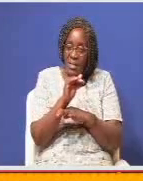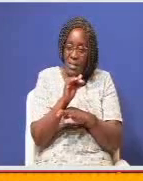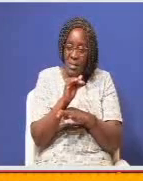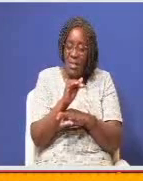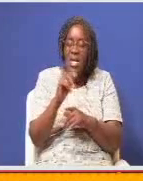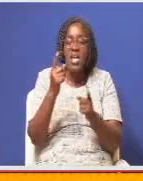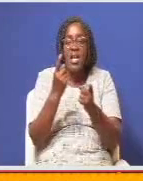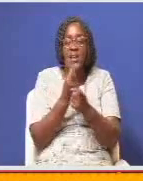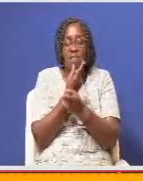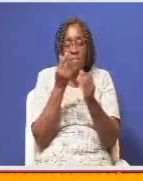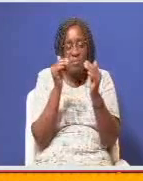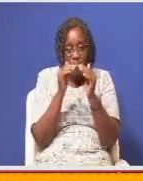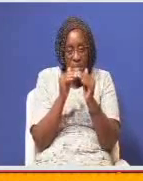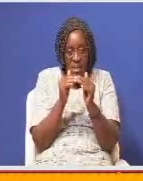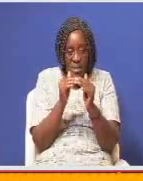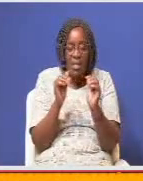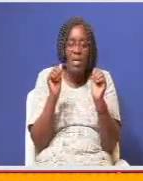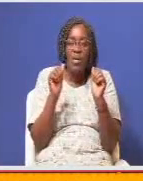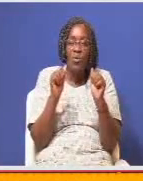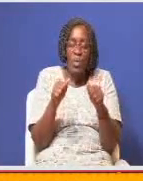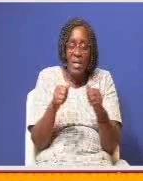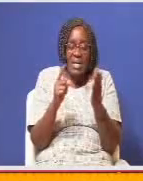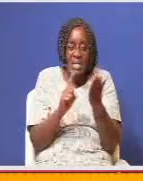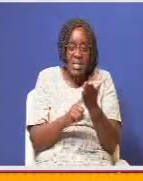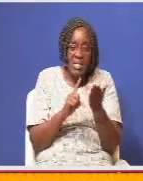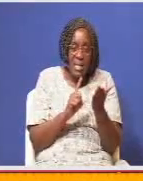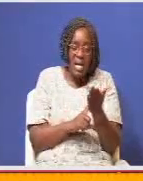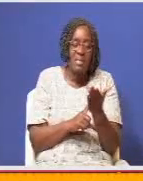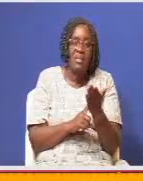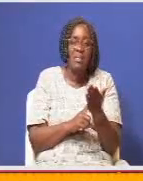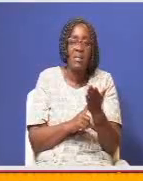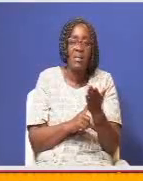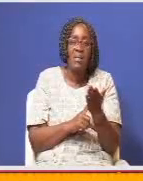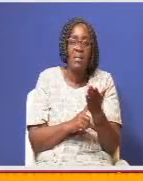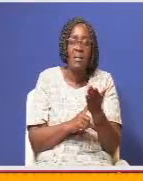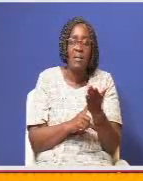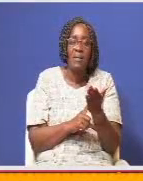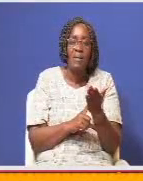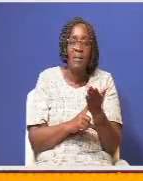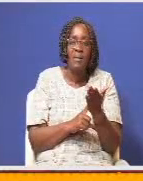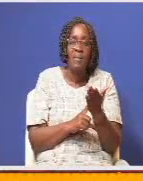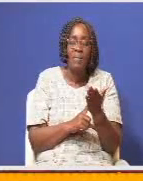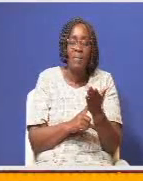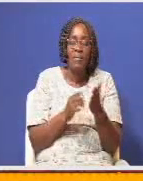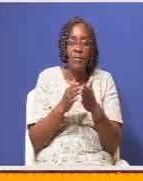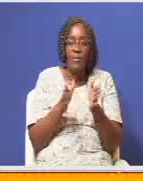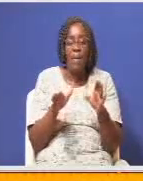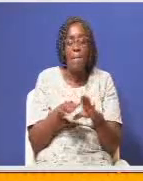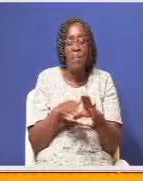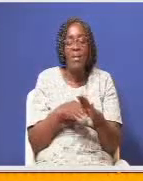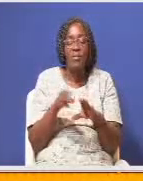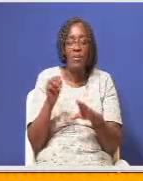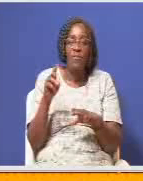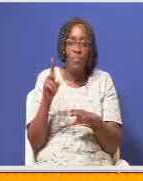forum we can have that discussion, but only exclusively for members of parliament. Na operation